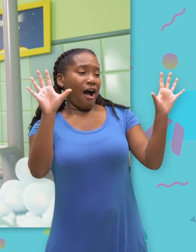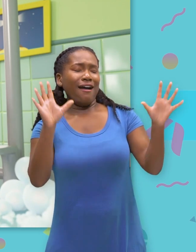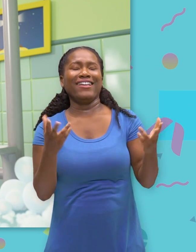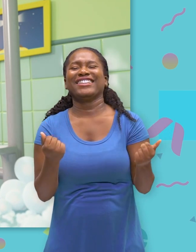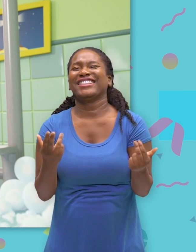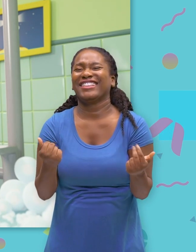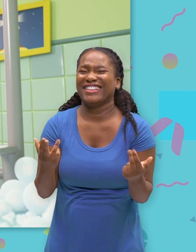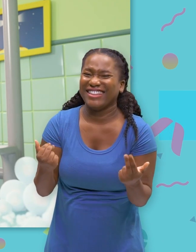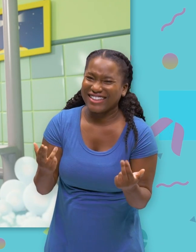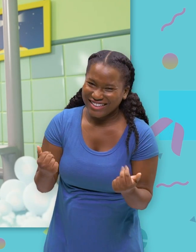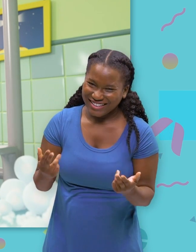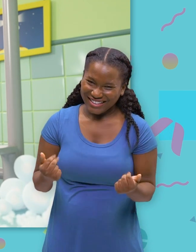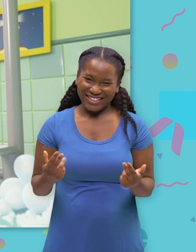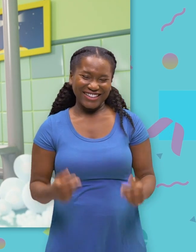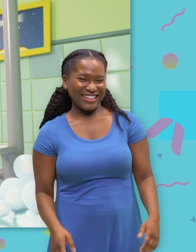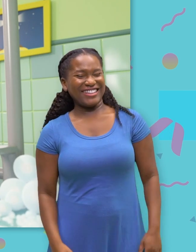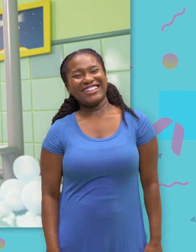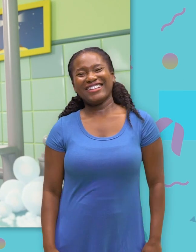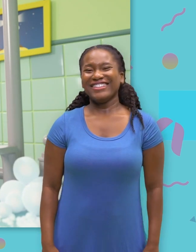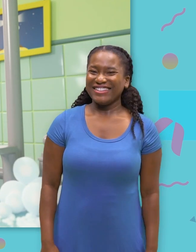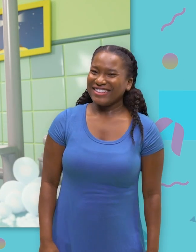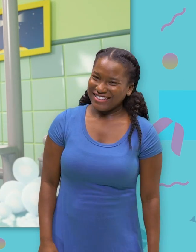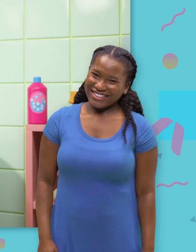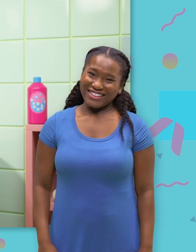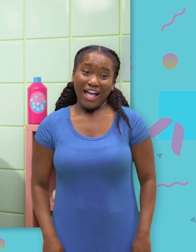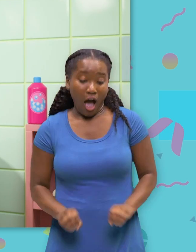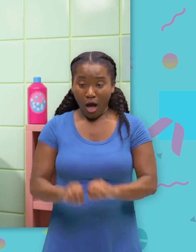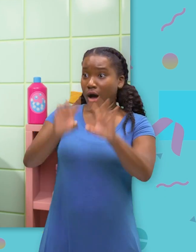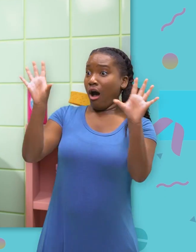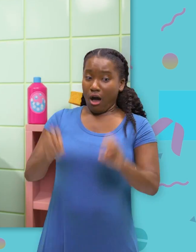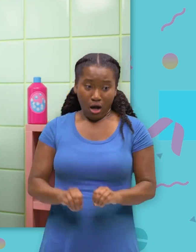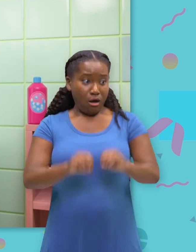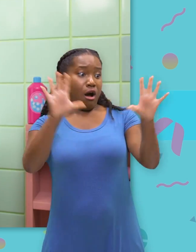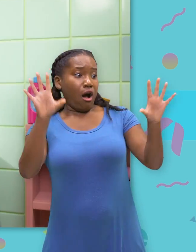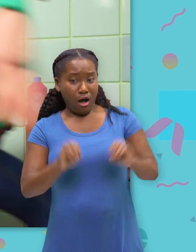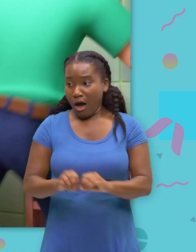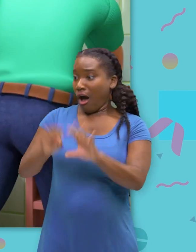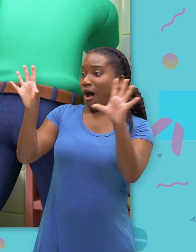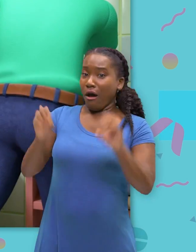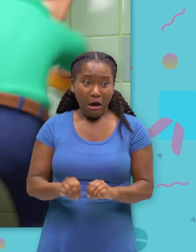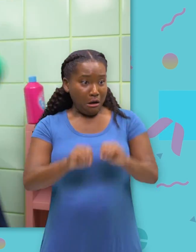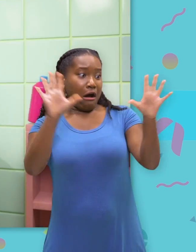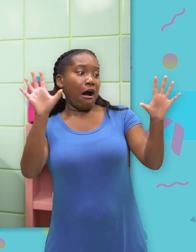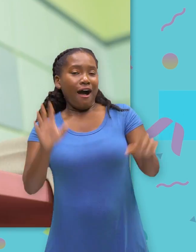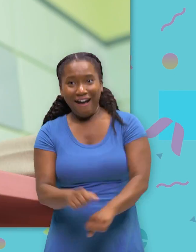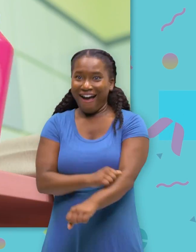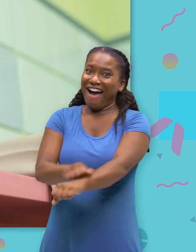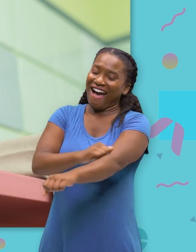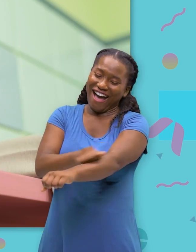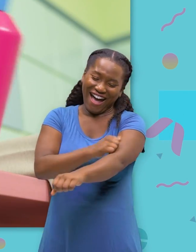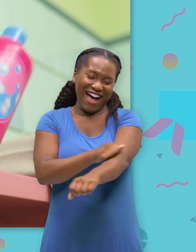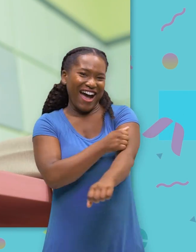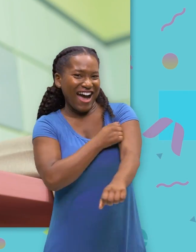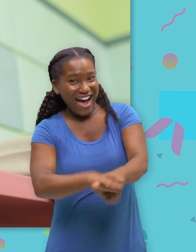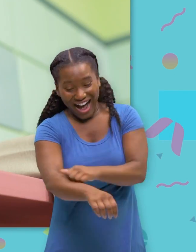do. In the bath. Splash and laugh, do. Splash